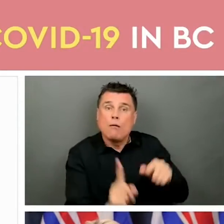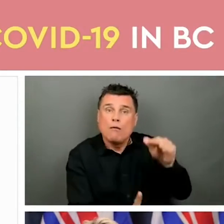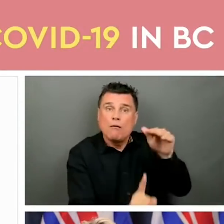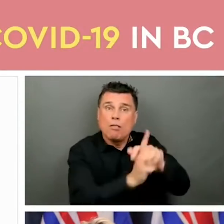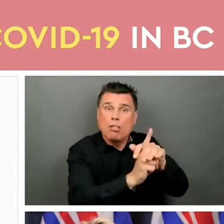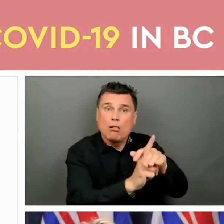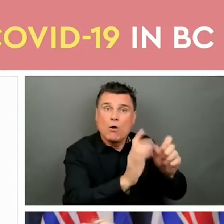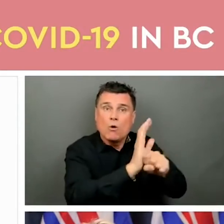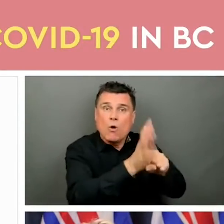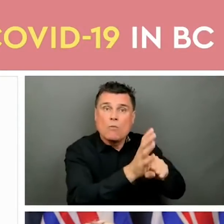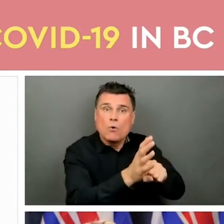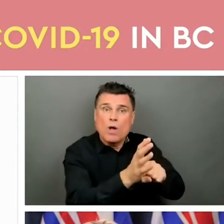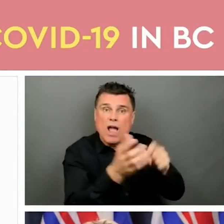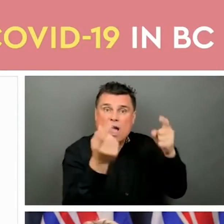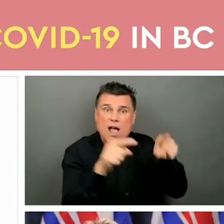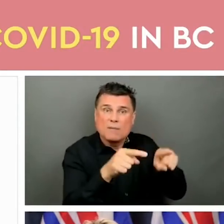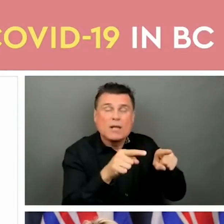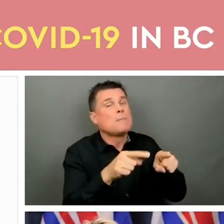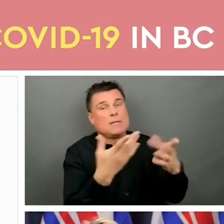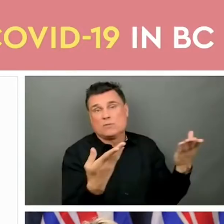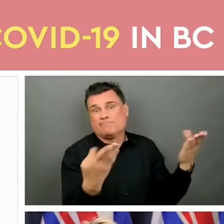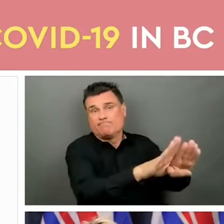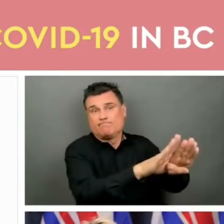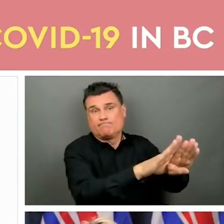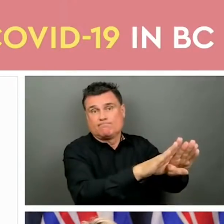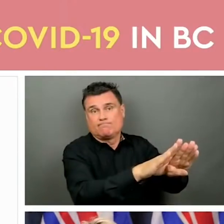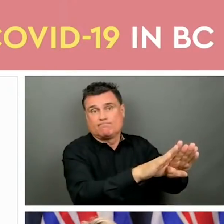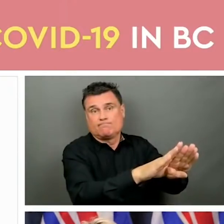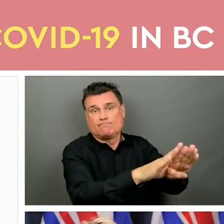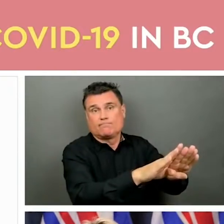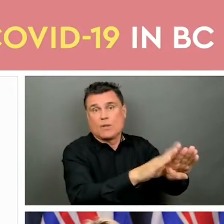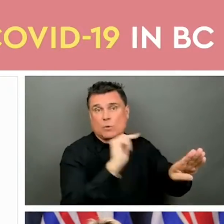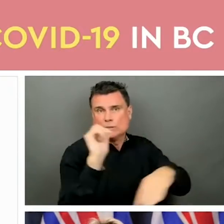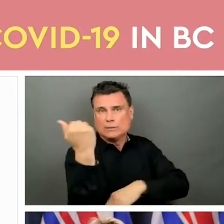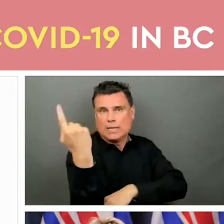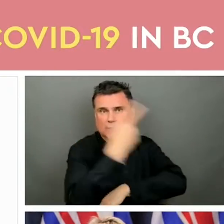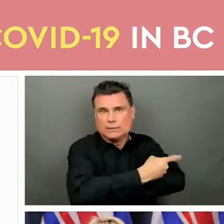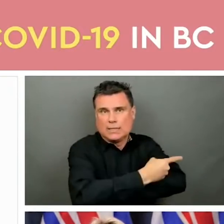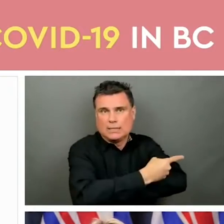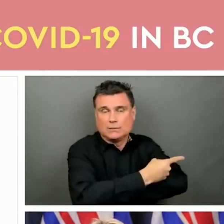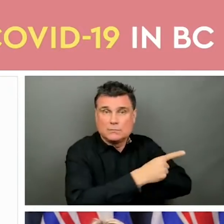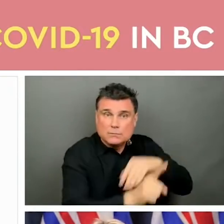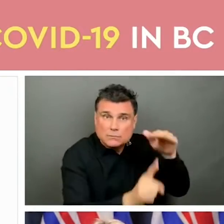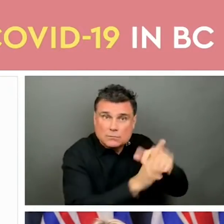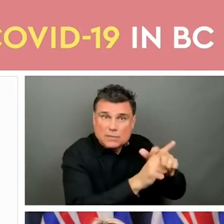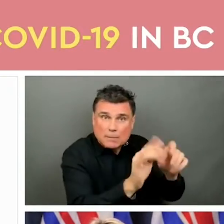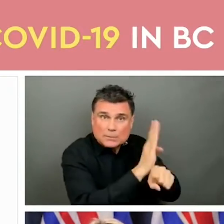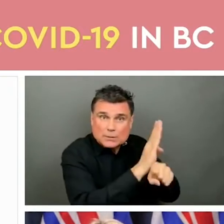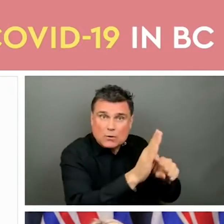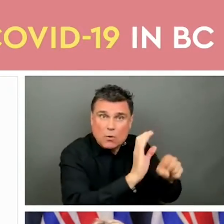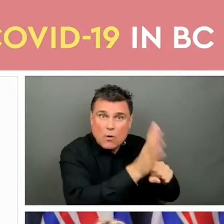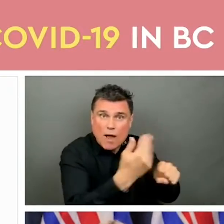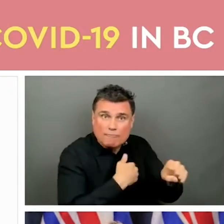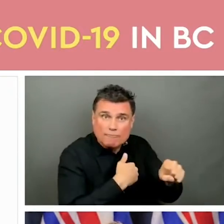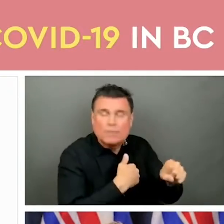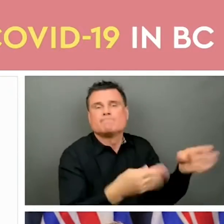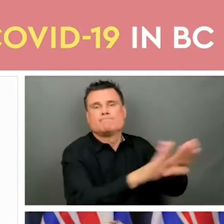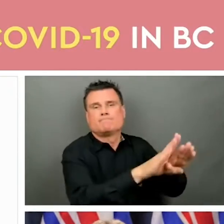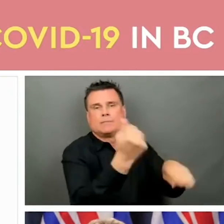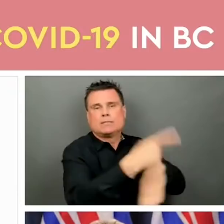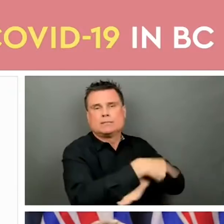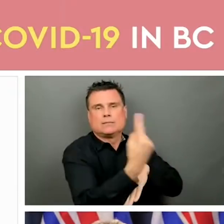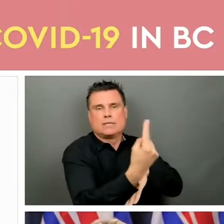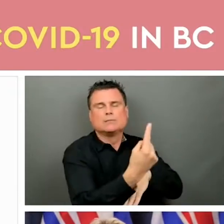communities. We know that some people want to push those limits. And while we've seen most restaurants and